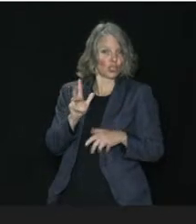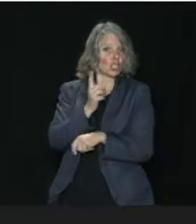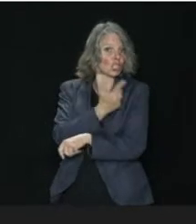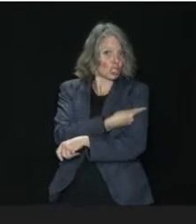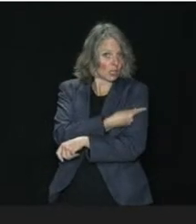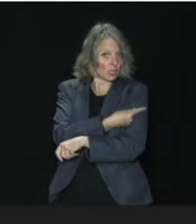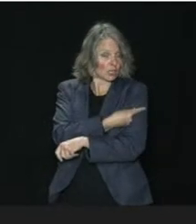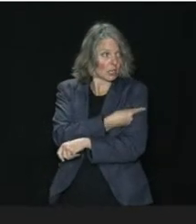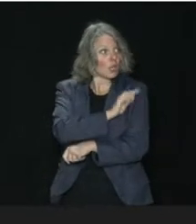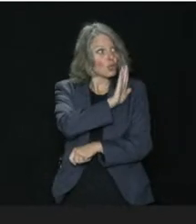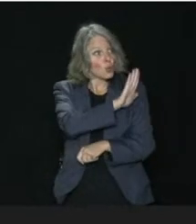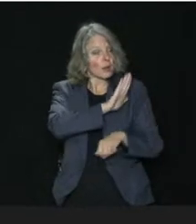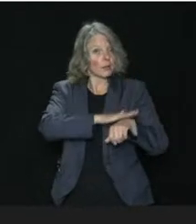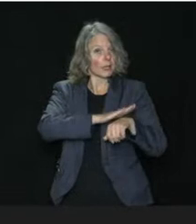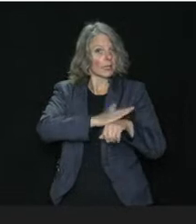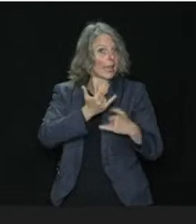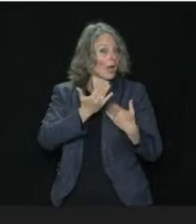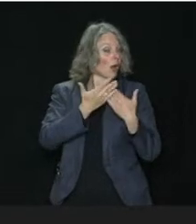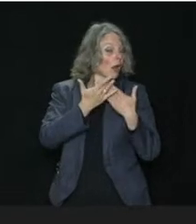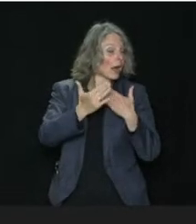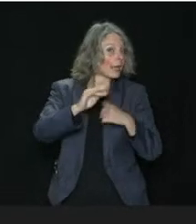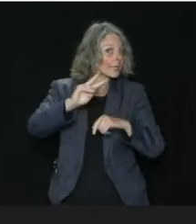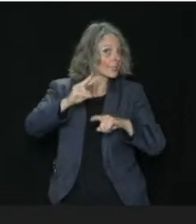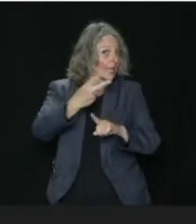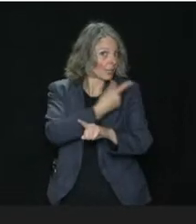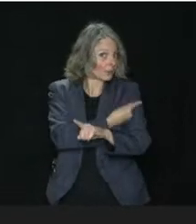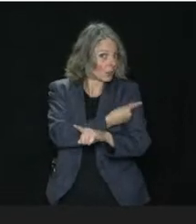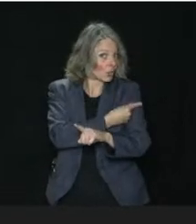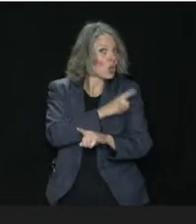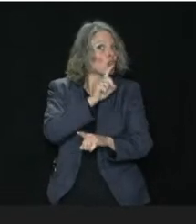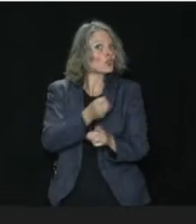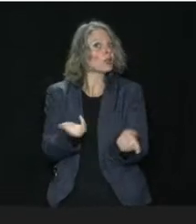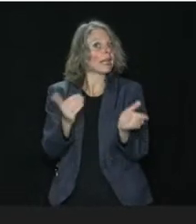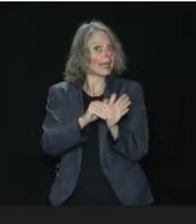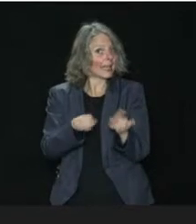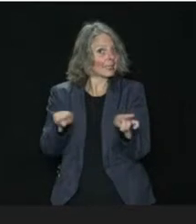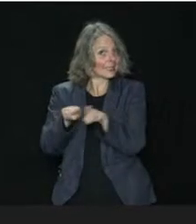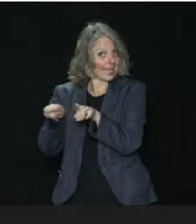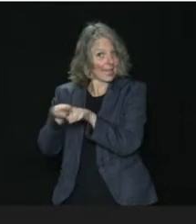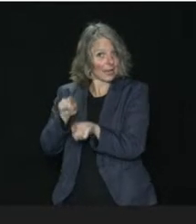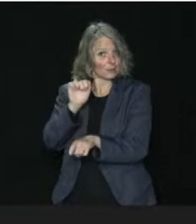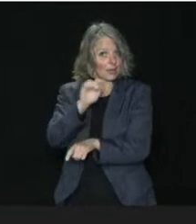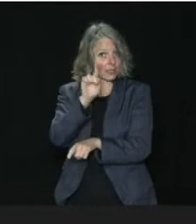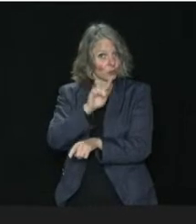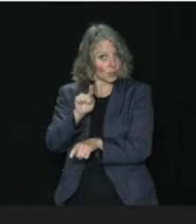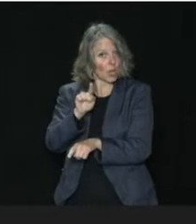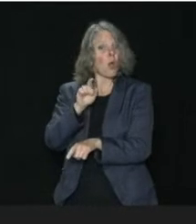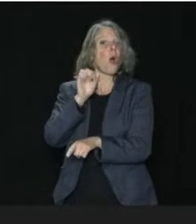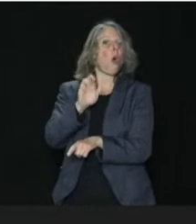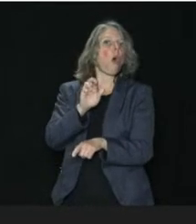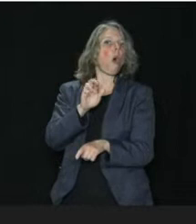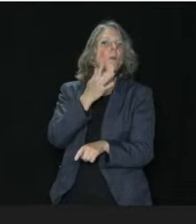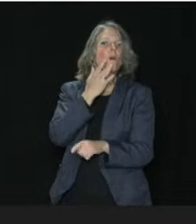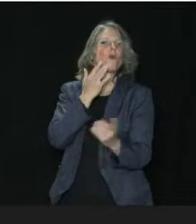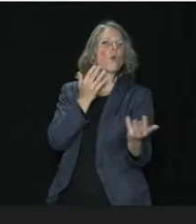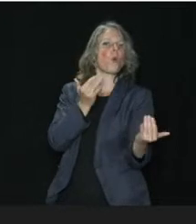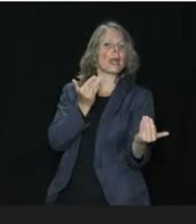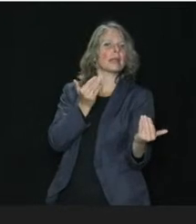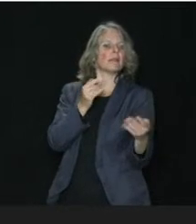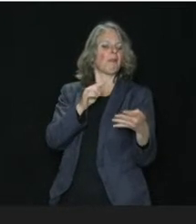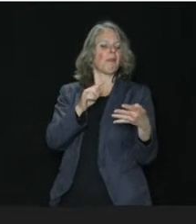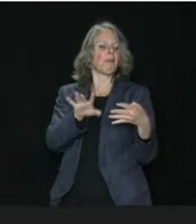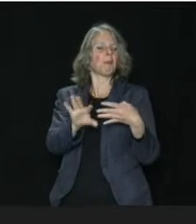your advice right now for their second dose to go ahead and get AstraZeneca, or is it right now to wait and see whether it makes more